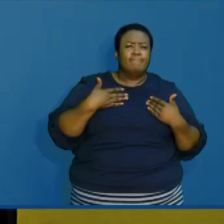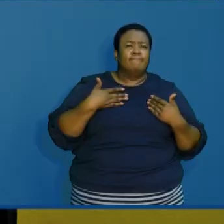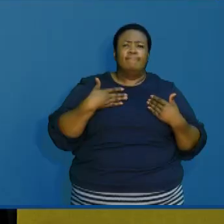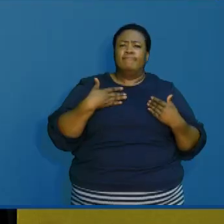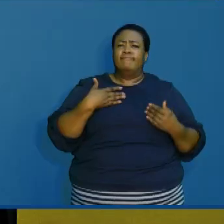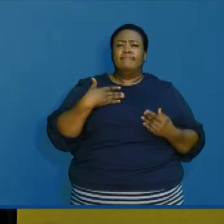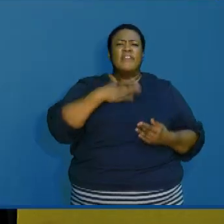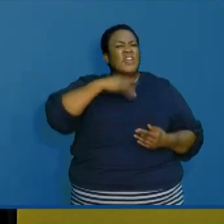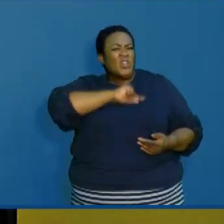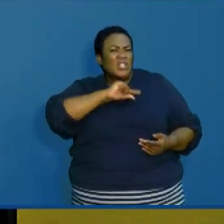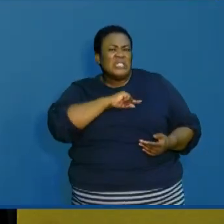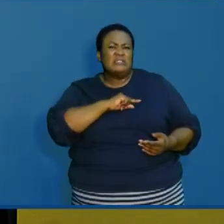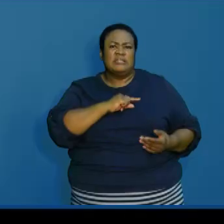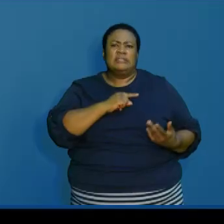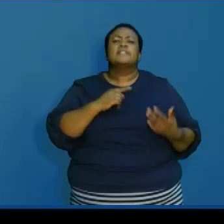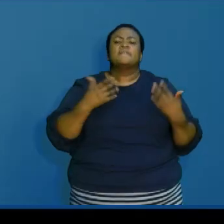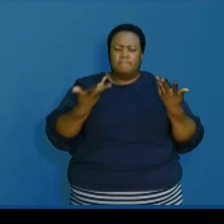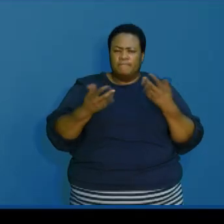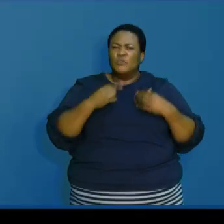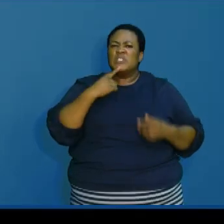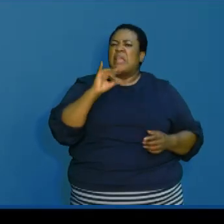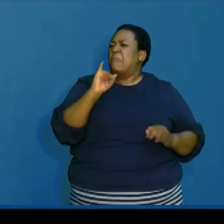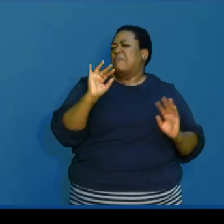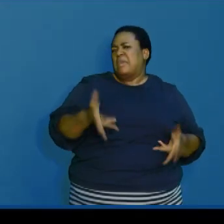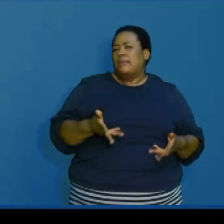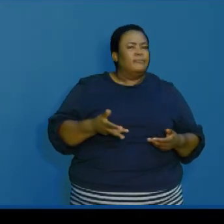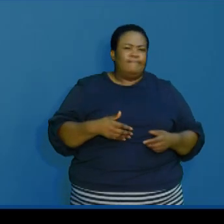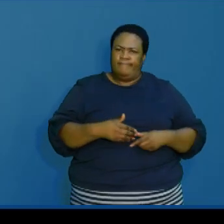ashamed. Don't just say bad.